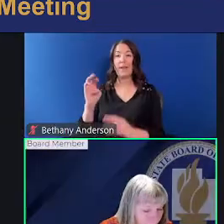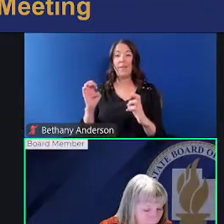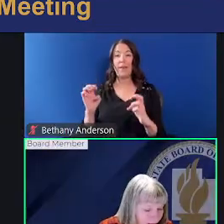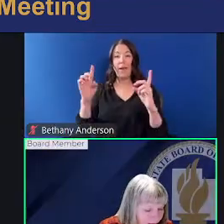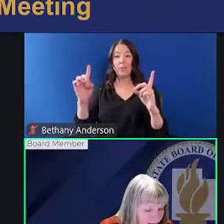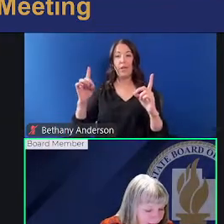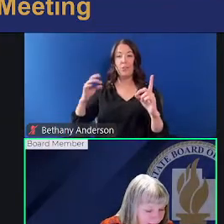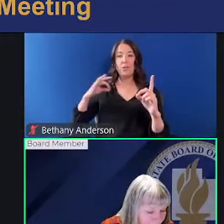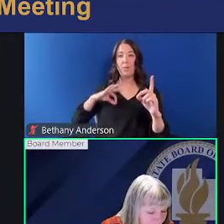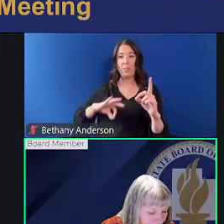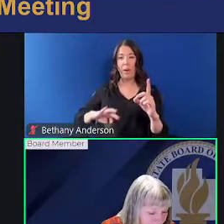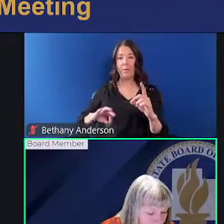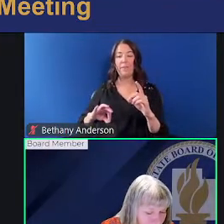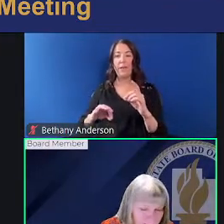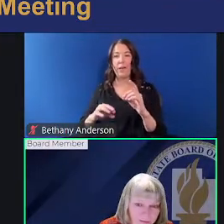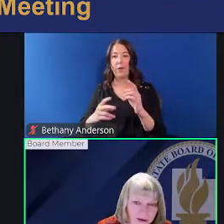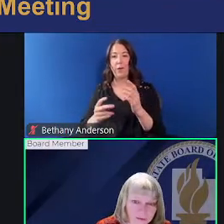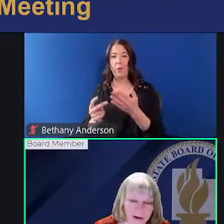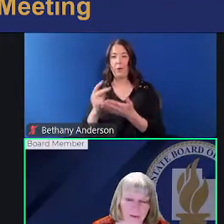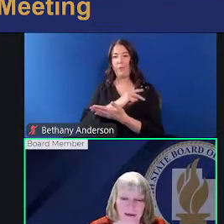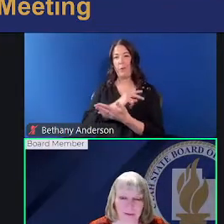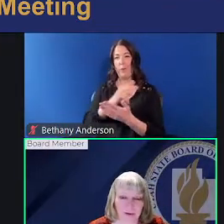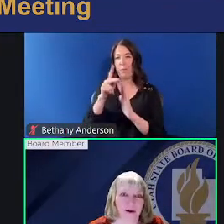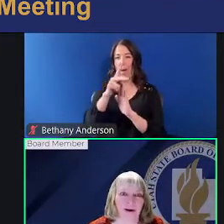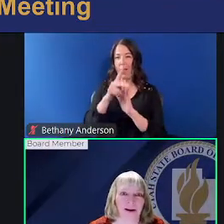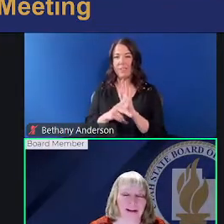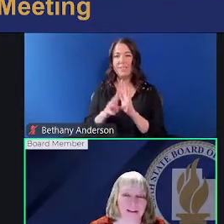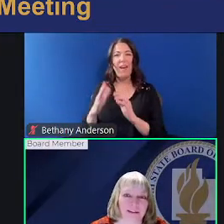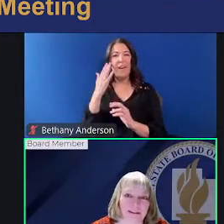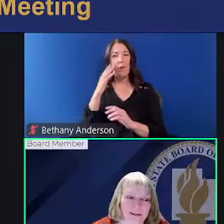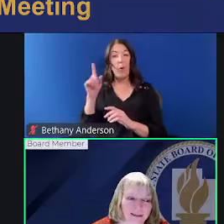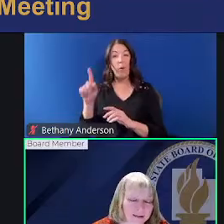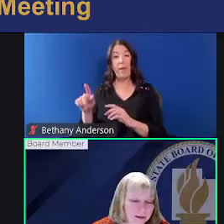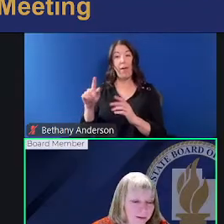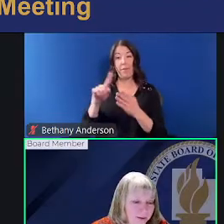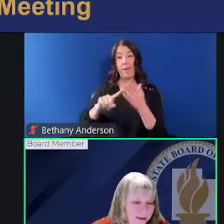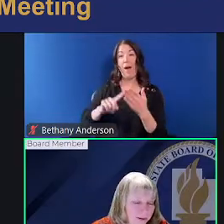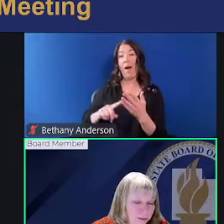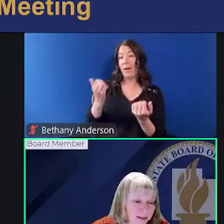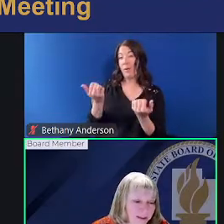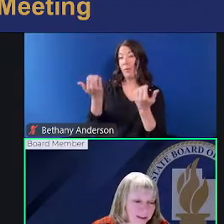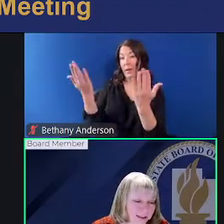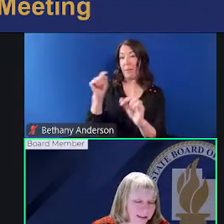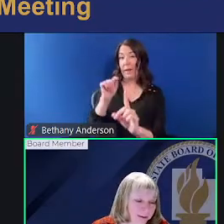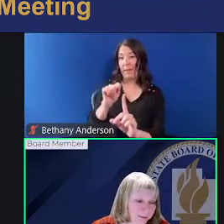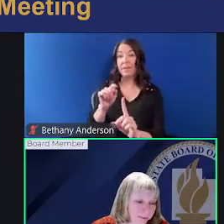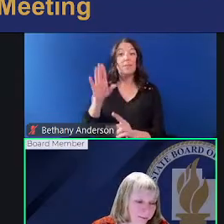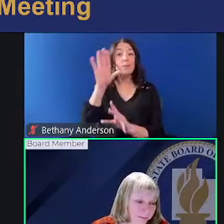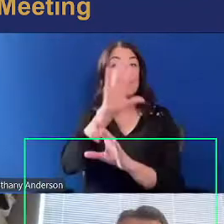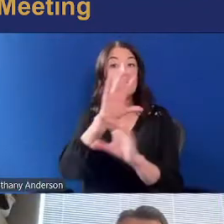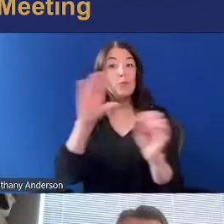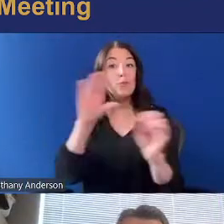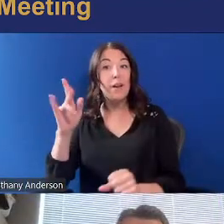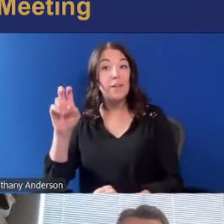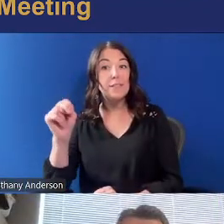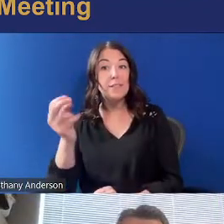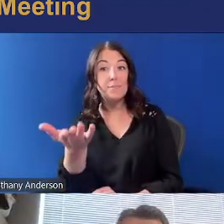benefit review policy. I know this was something recommended by the audit. So Superintendent Nelson. Yeah, thank